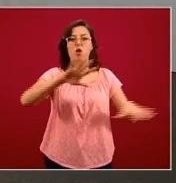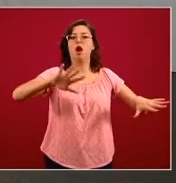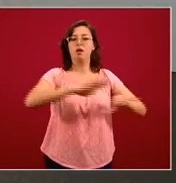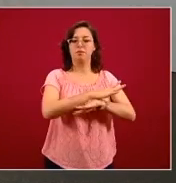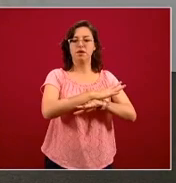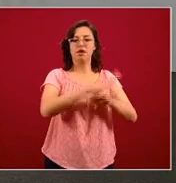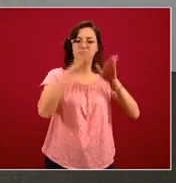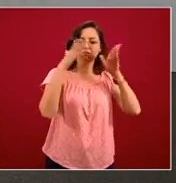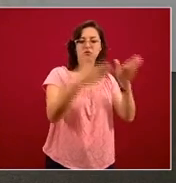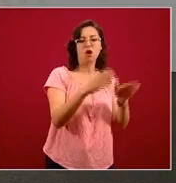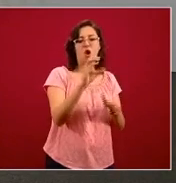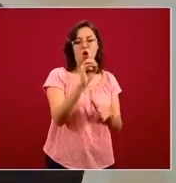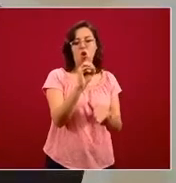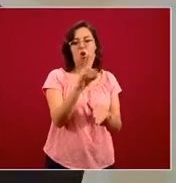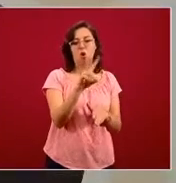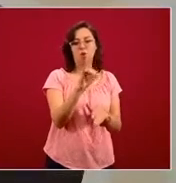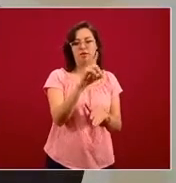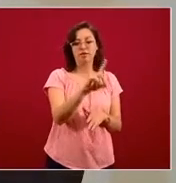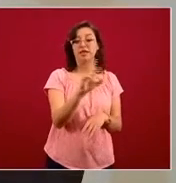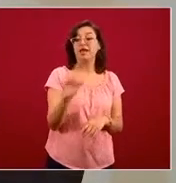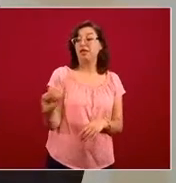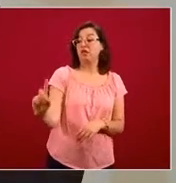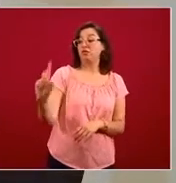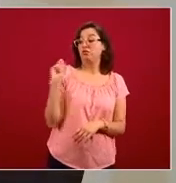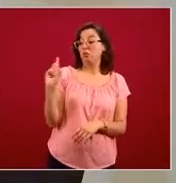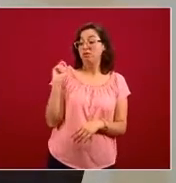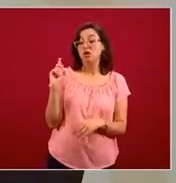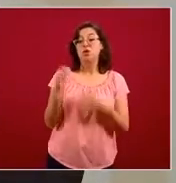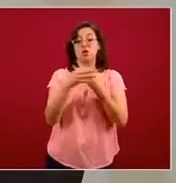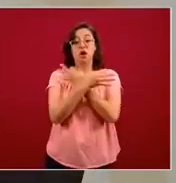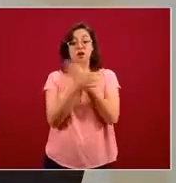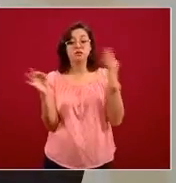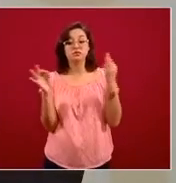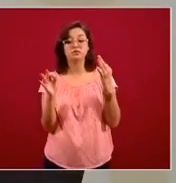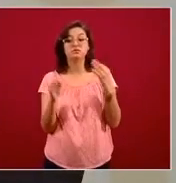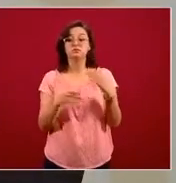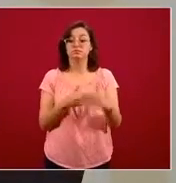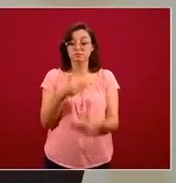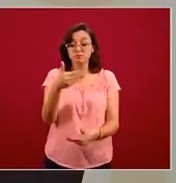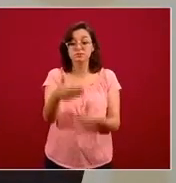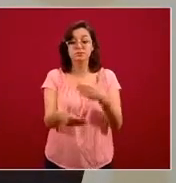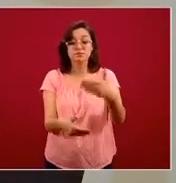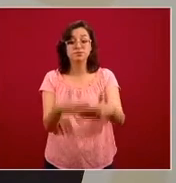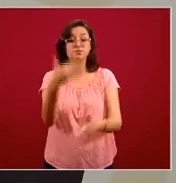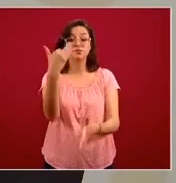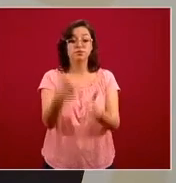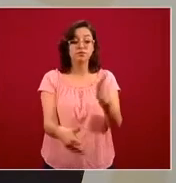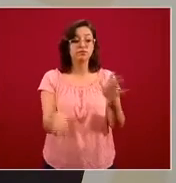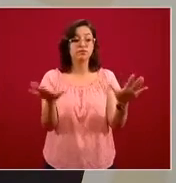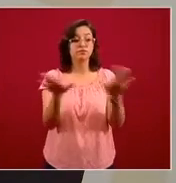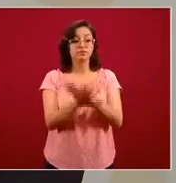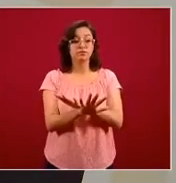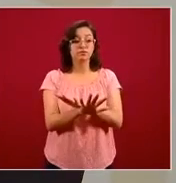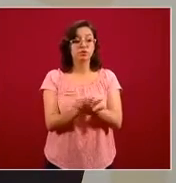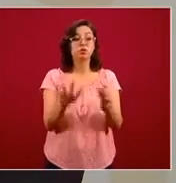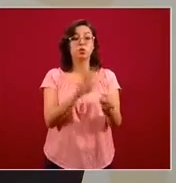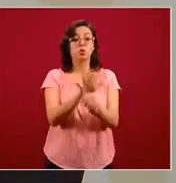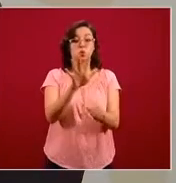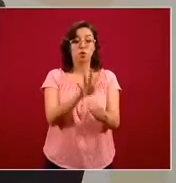Now, last Sunday, or when Reyes Terán was here with us, he announced